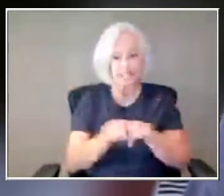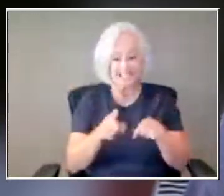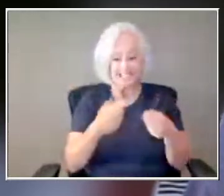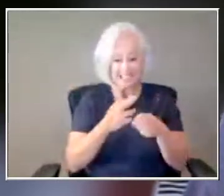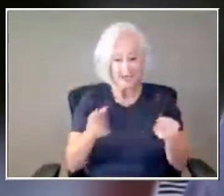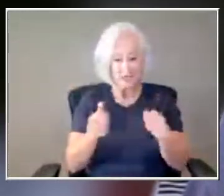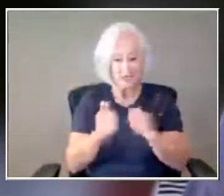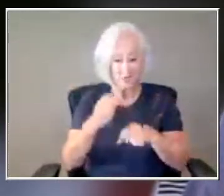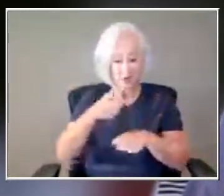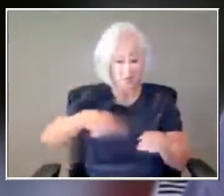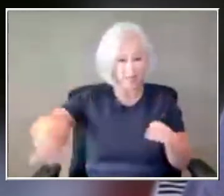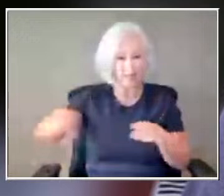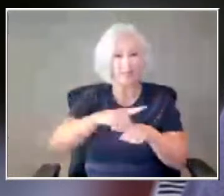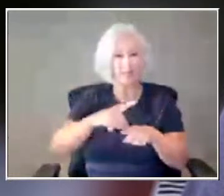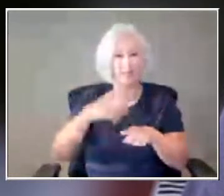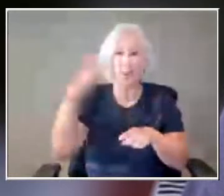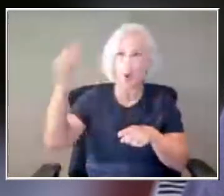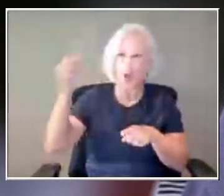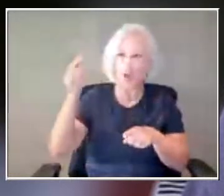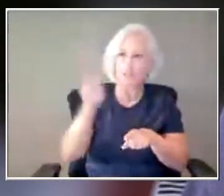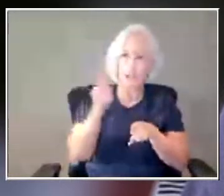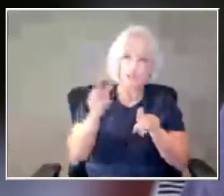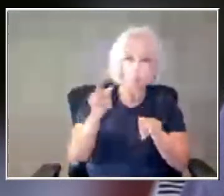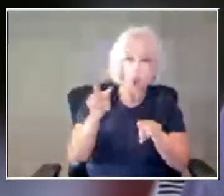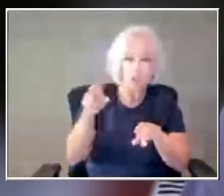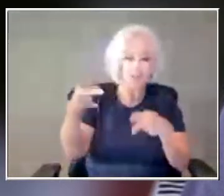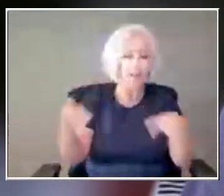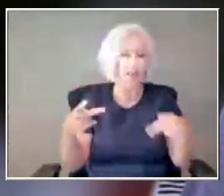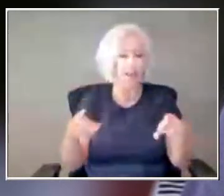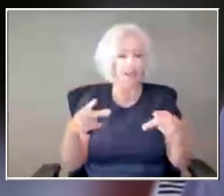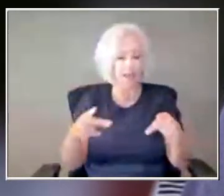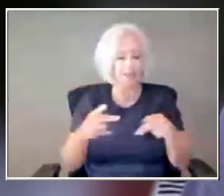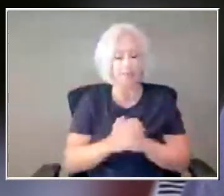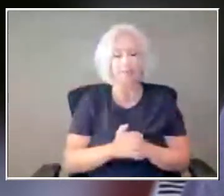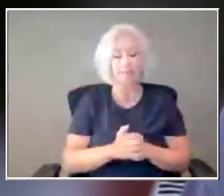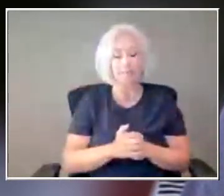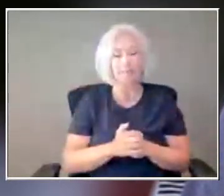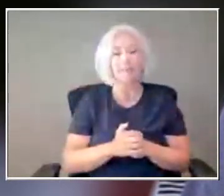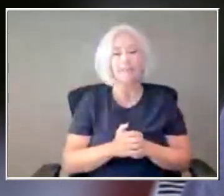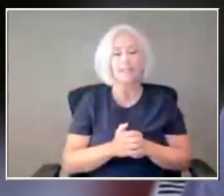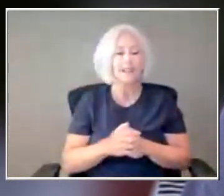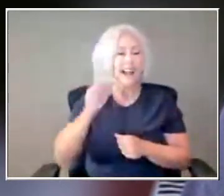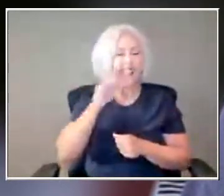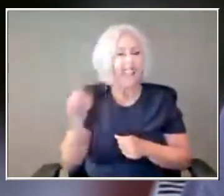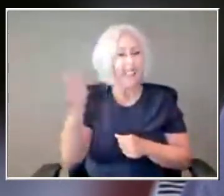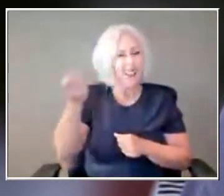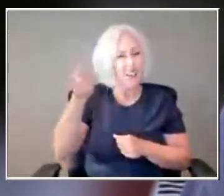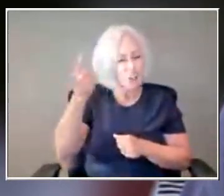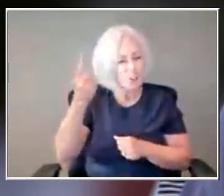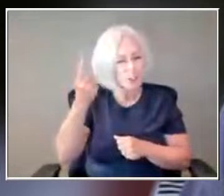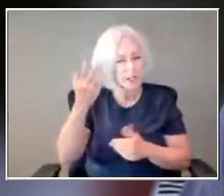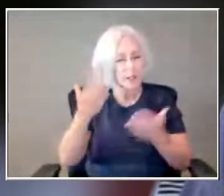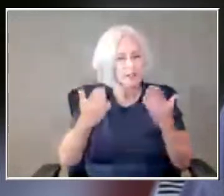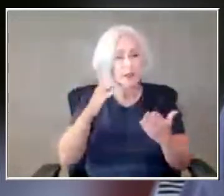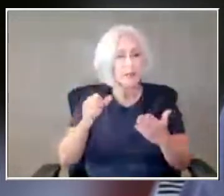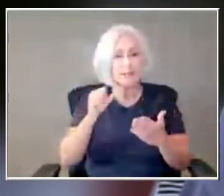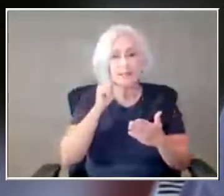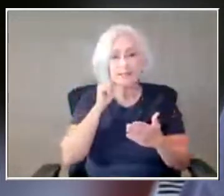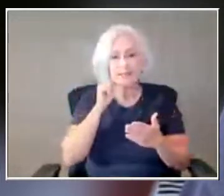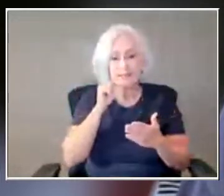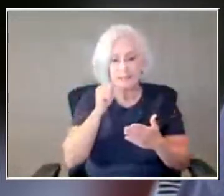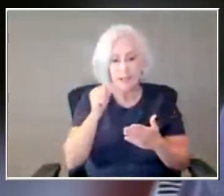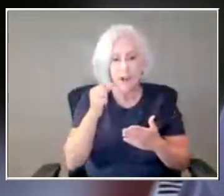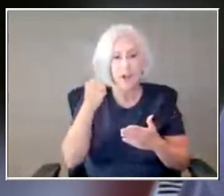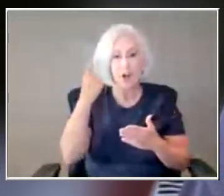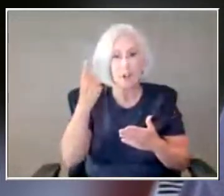you know, go outside and watch them play outside. But I think they understood. They may not have understood